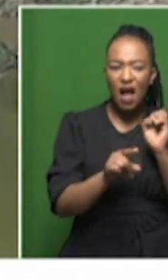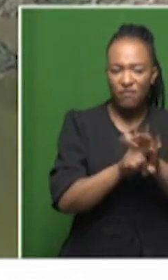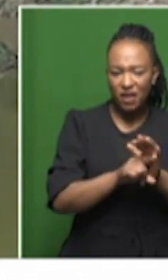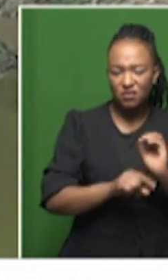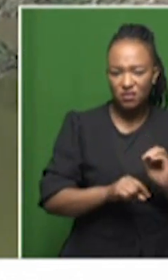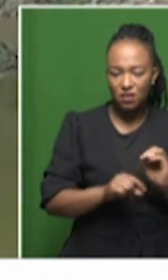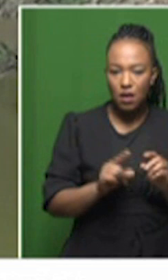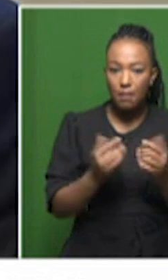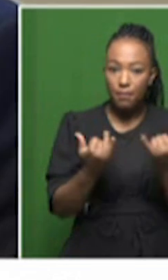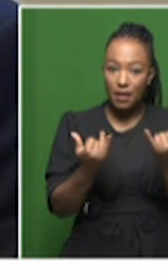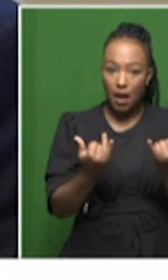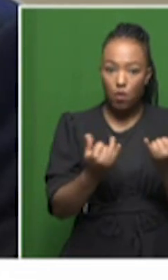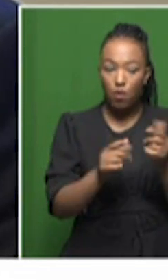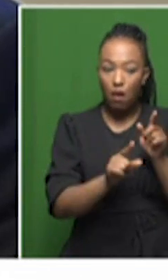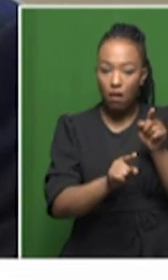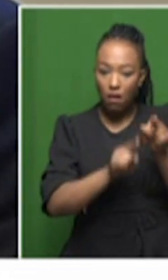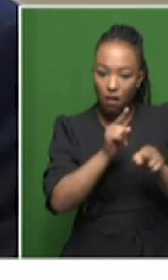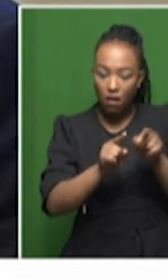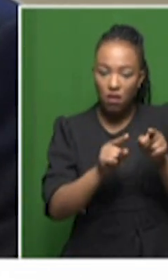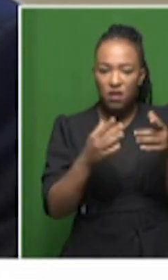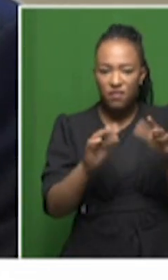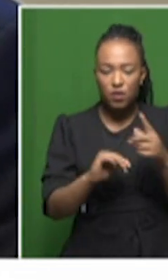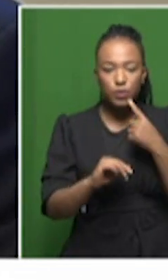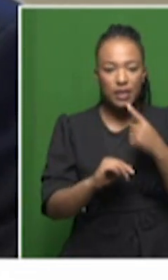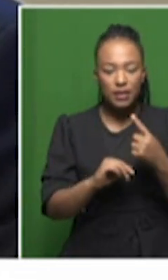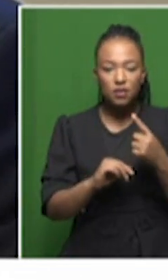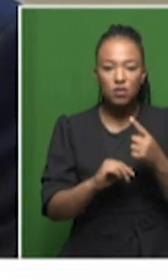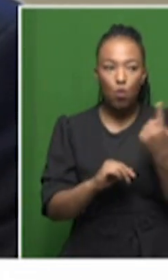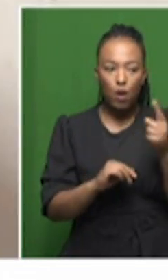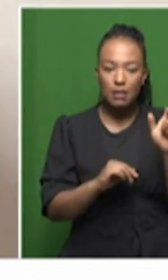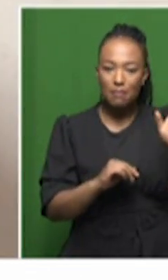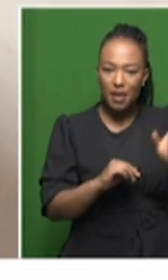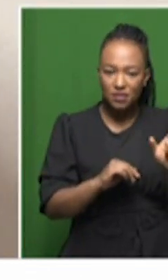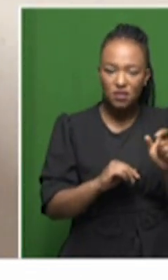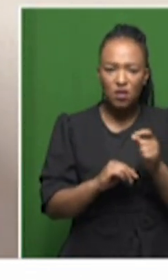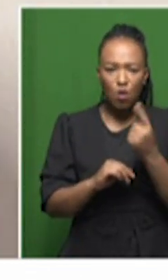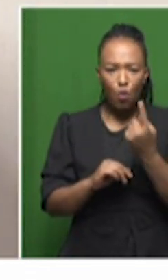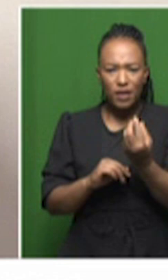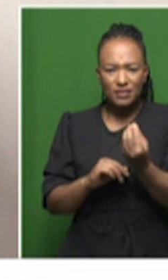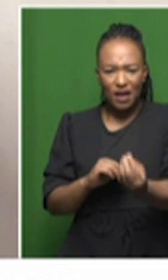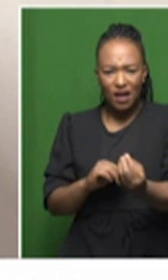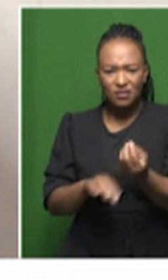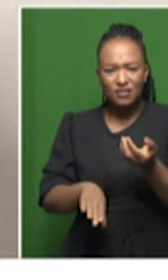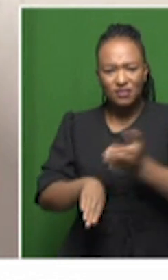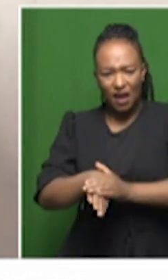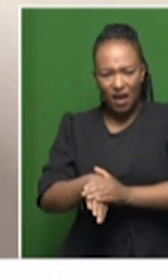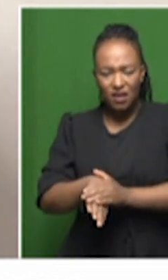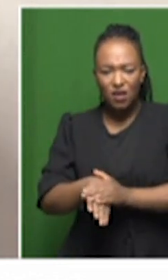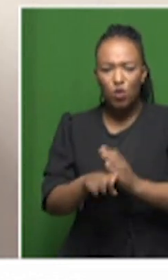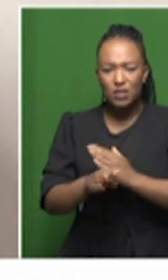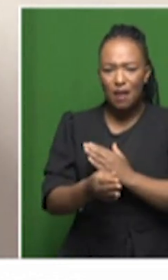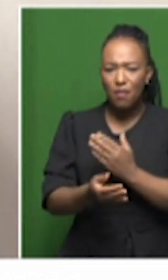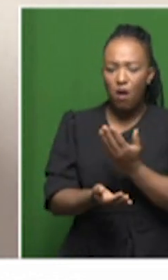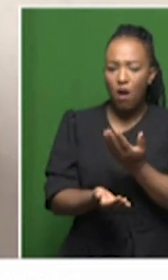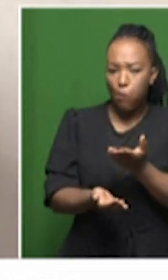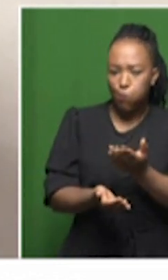at this point in time, there are allegations, or it's allegedly that, one person or one child has died from a hospital. We still need